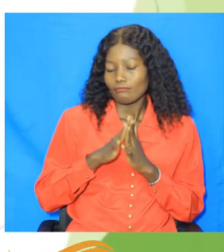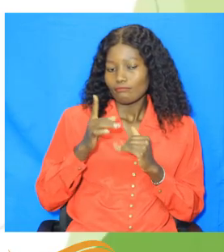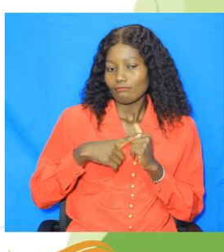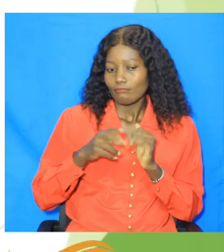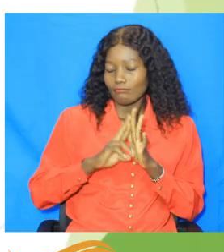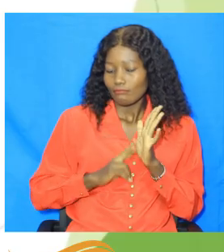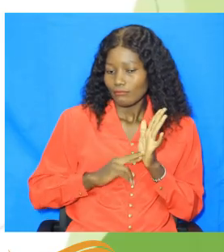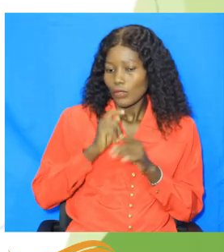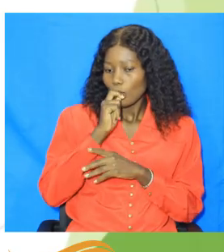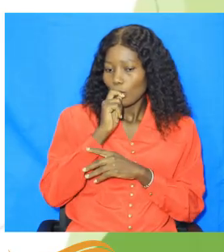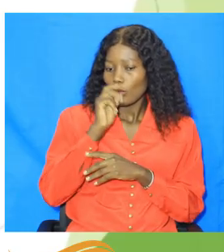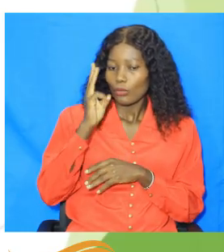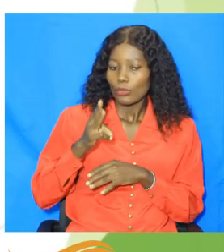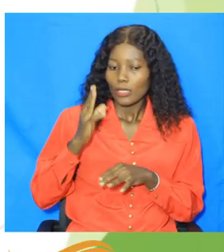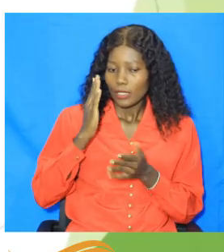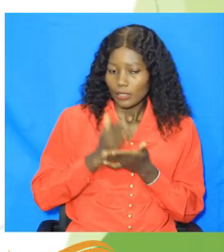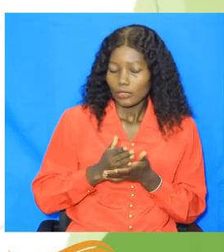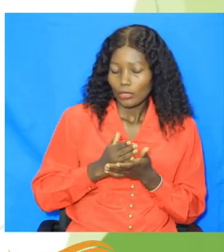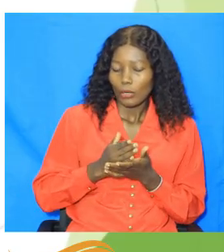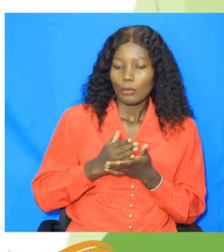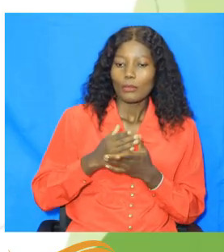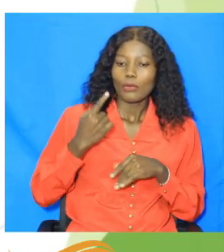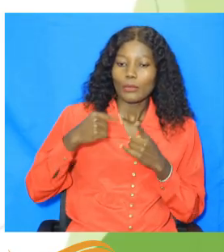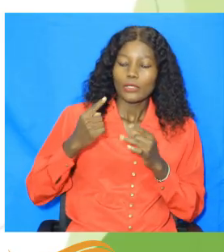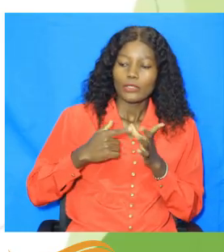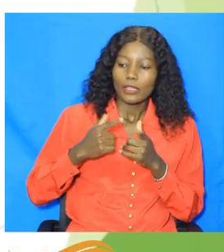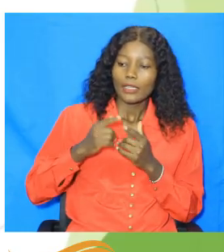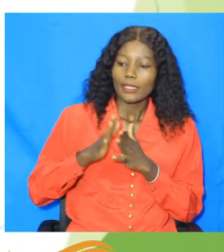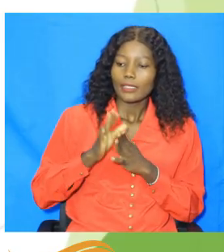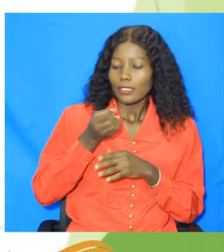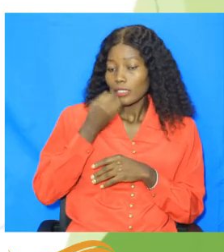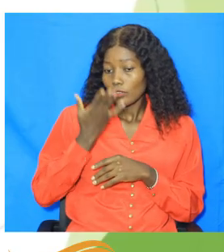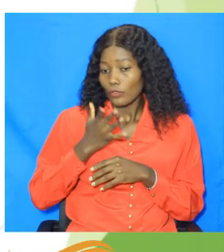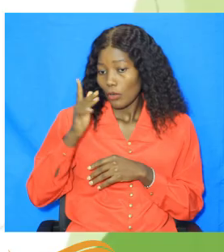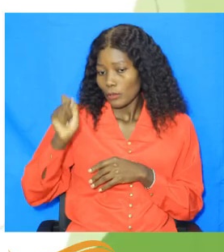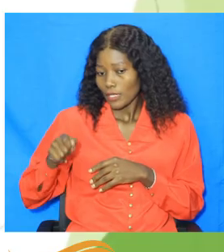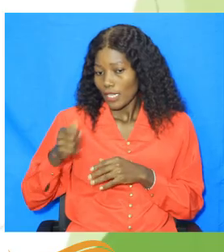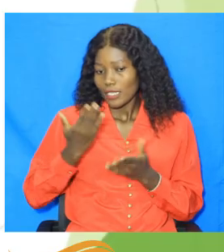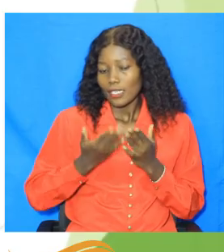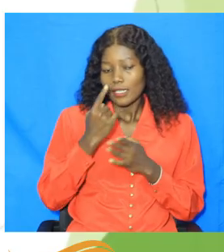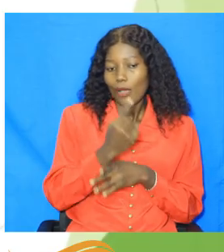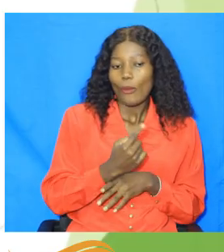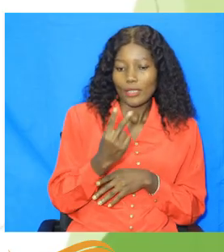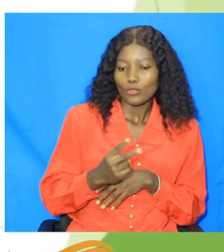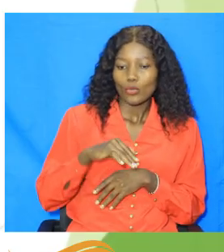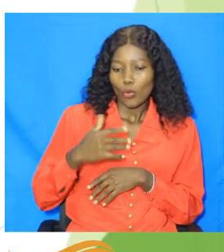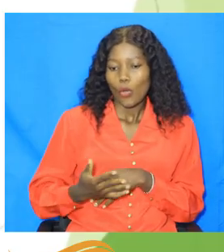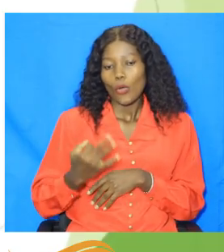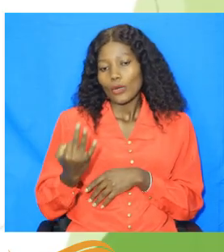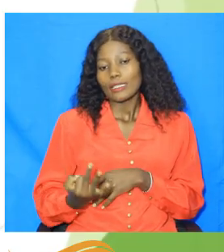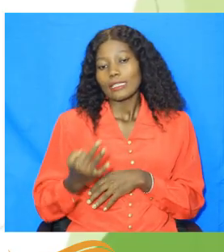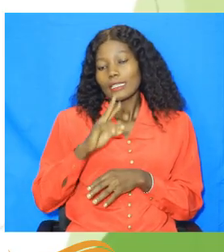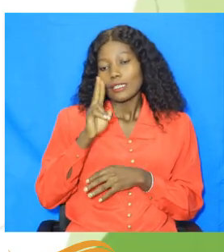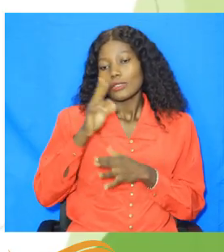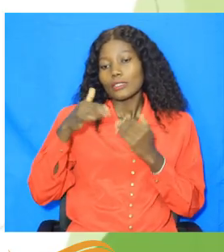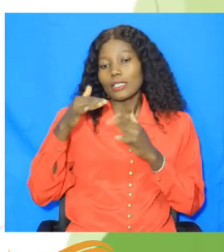and signal the judges that whichever point it is, either 1 point, 2 point, or 3 point, using the signals